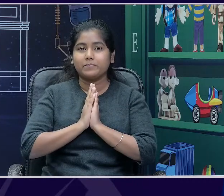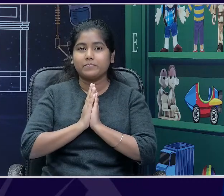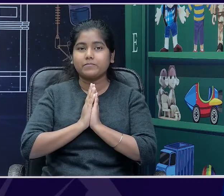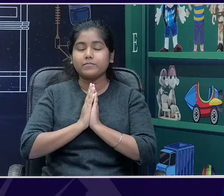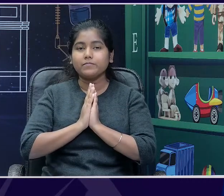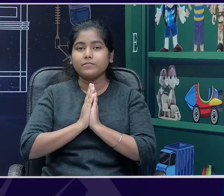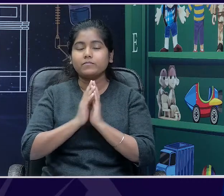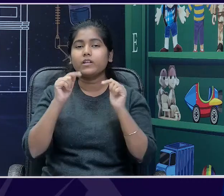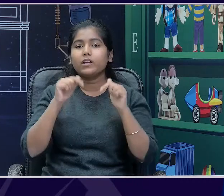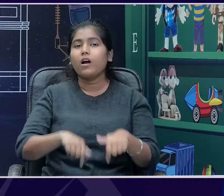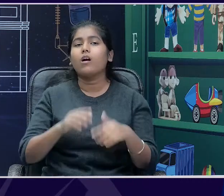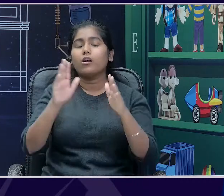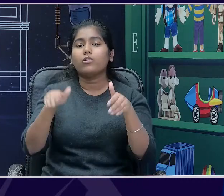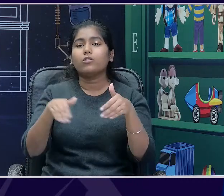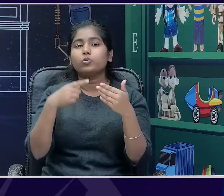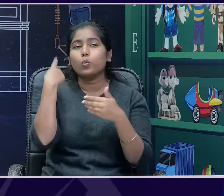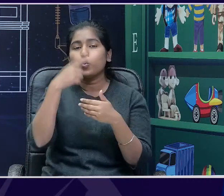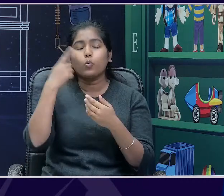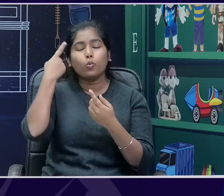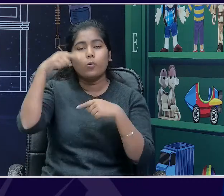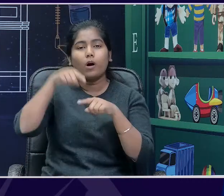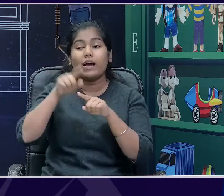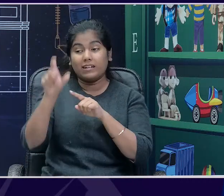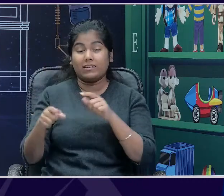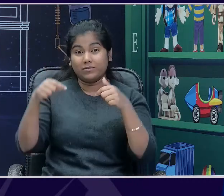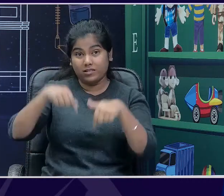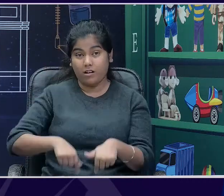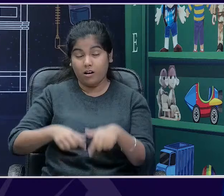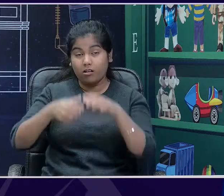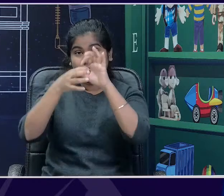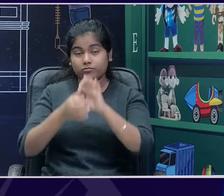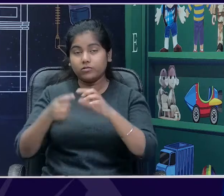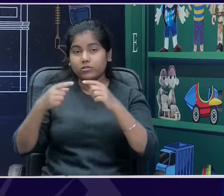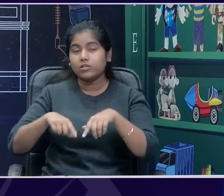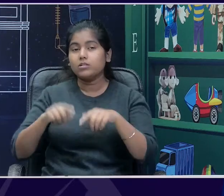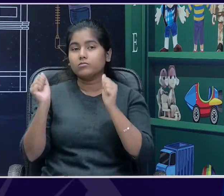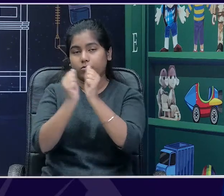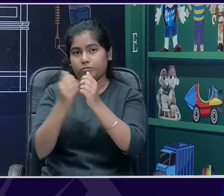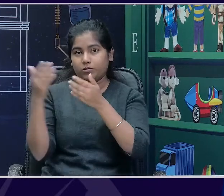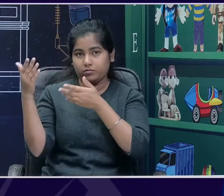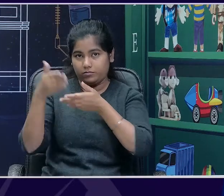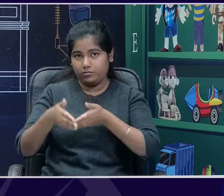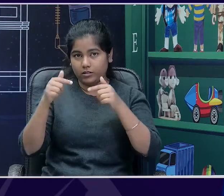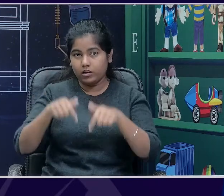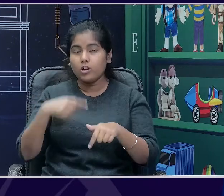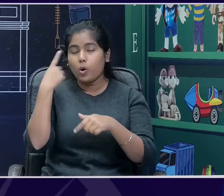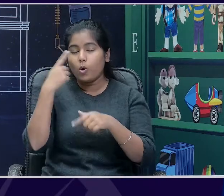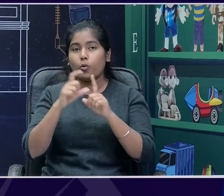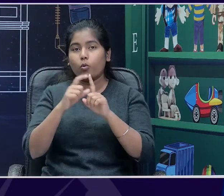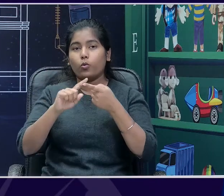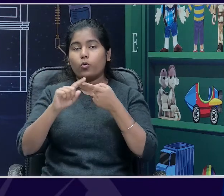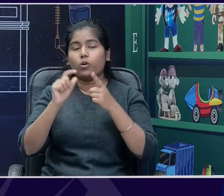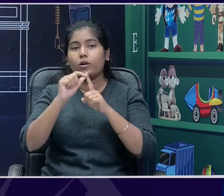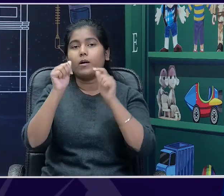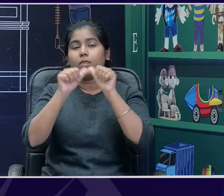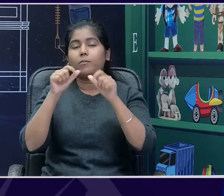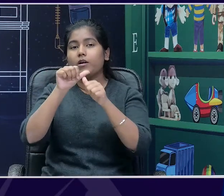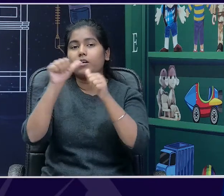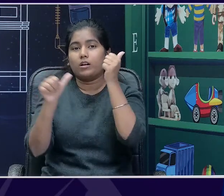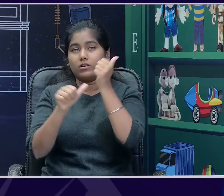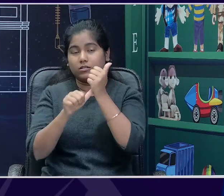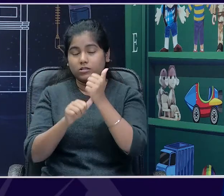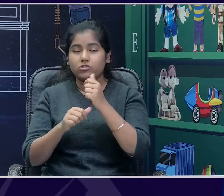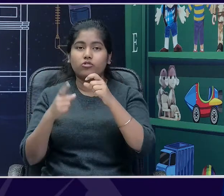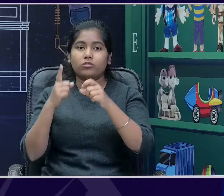would like to introduce my expert of today's session. She is in the studio with us, Miss Deepa Aneja. She is the assistant teacher